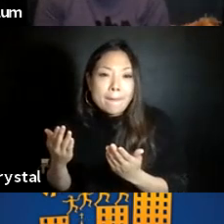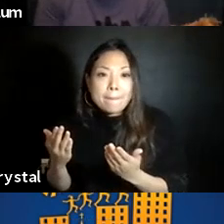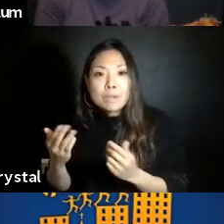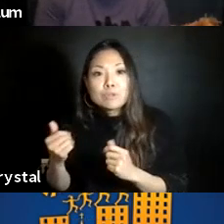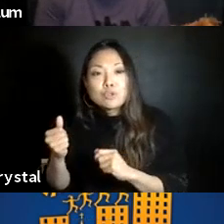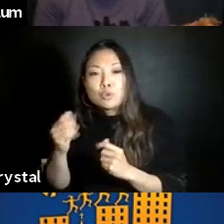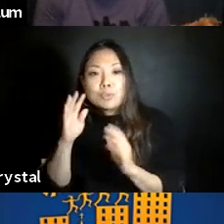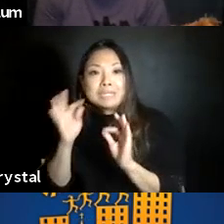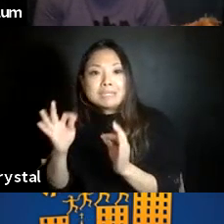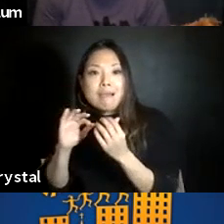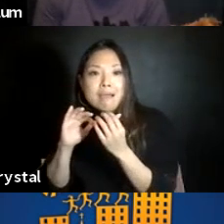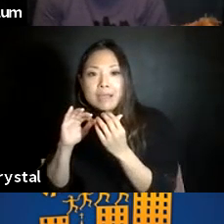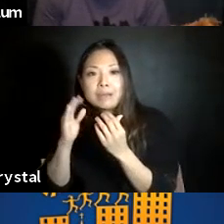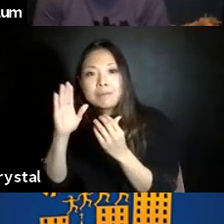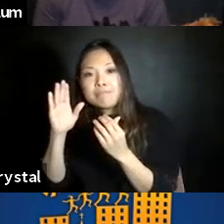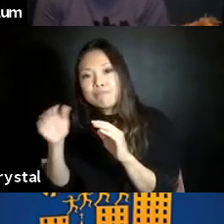lottery?